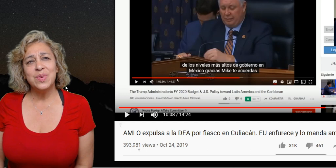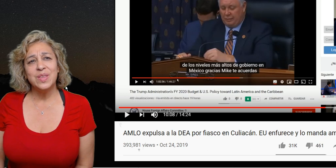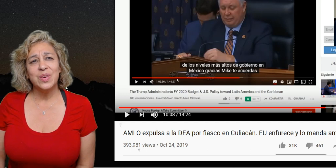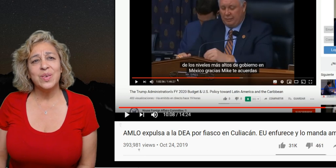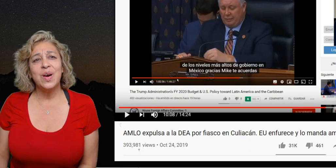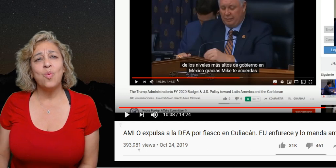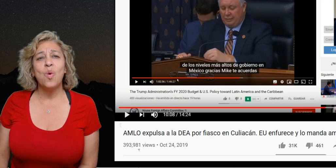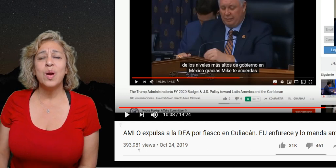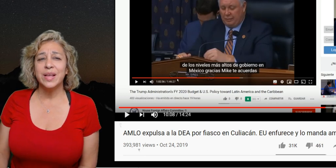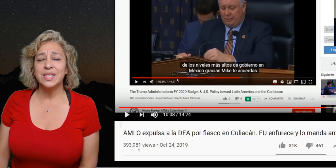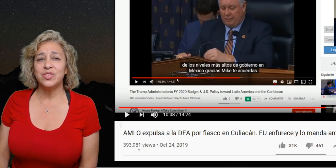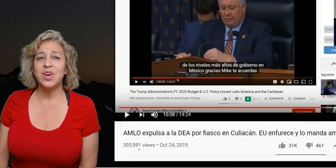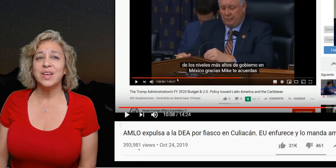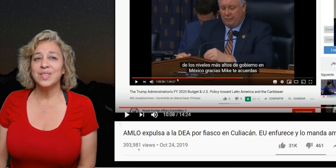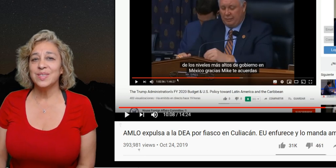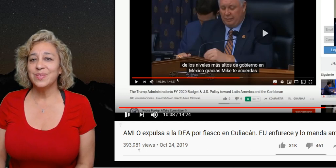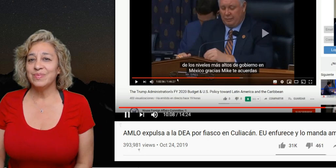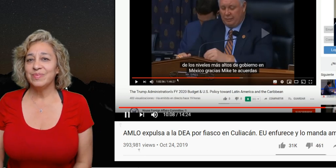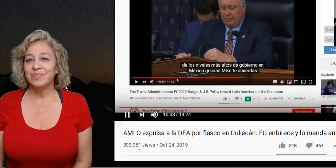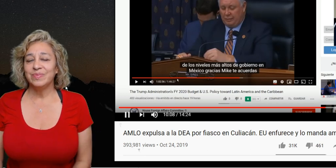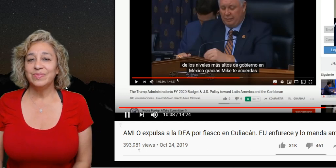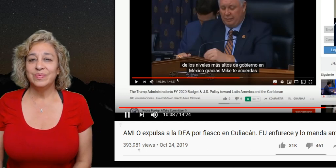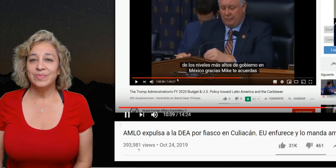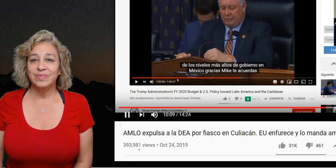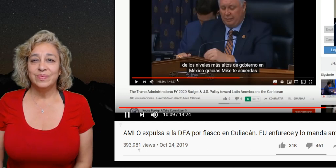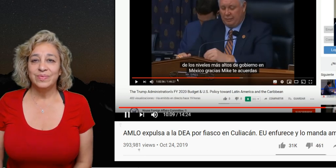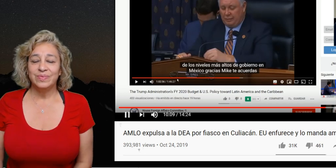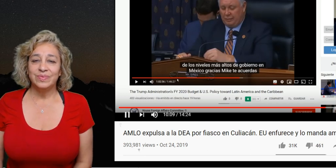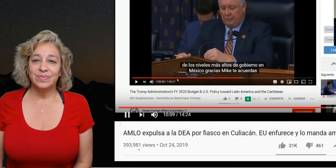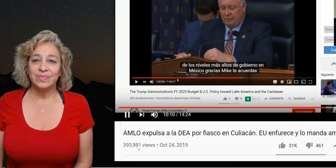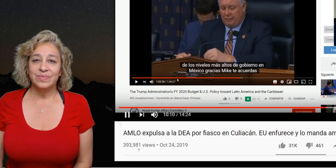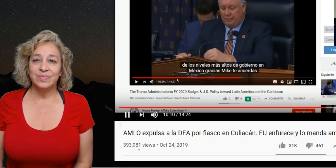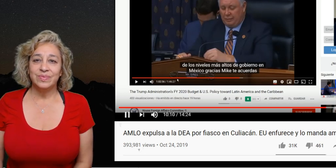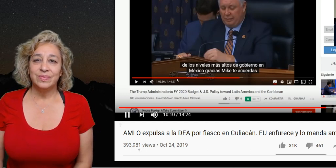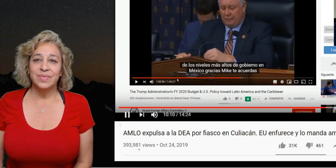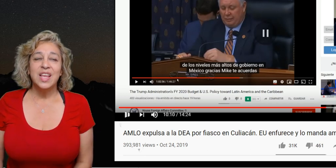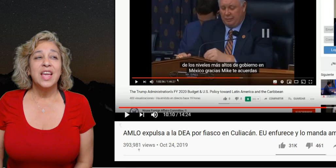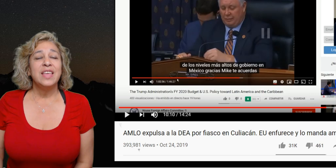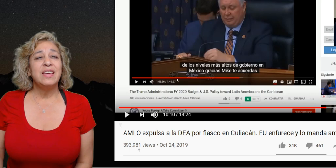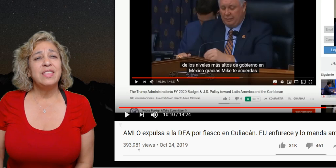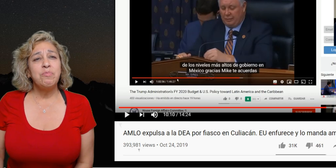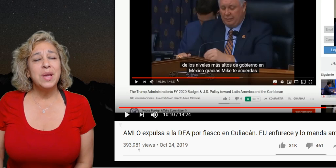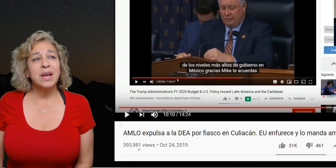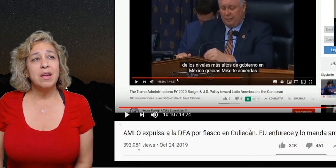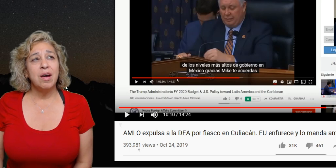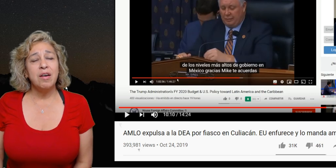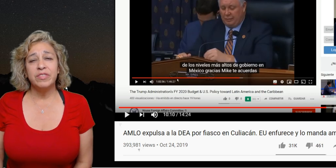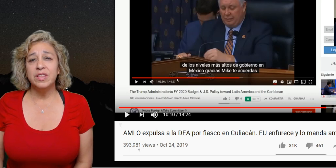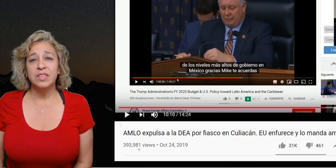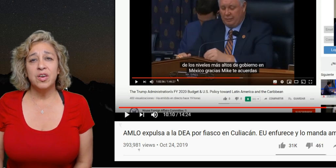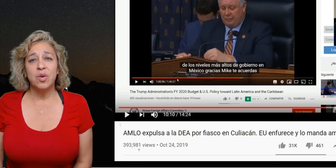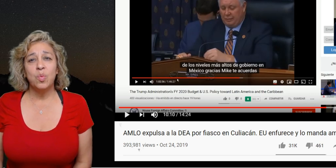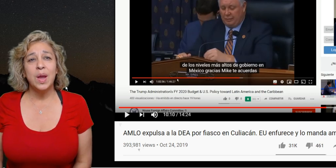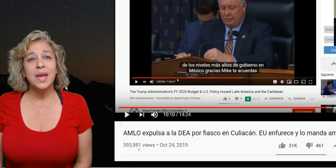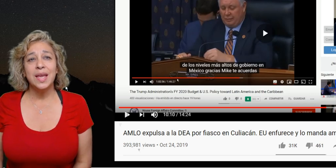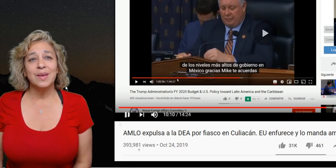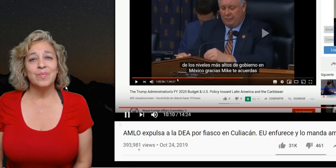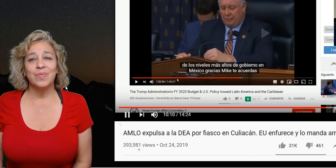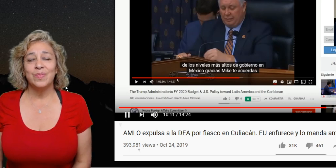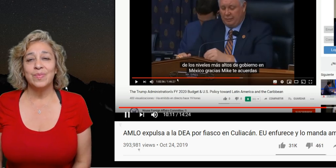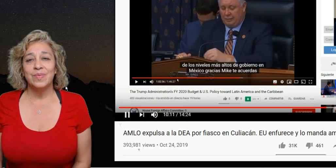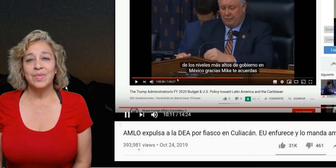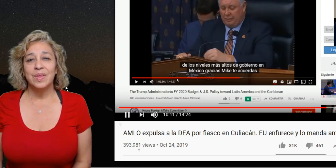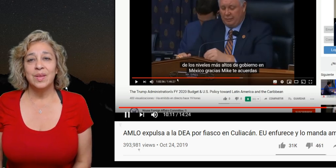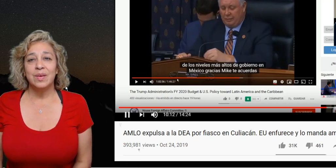continue with a war against drugs. Que los tienen cortados y que esperan, that they've been cut off and that they're waiting.